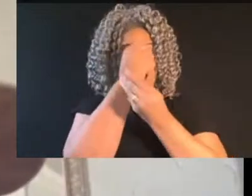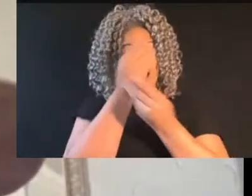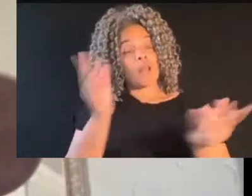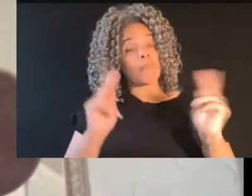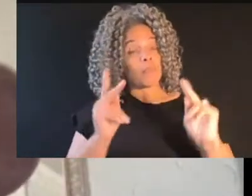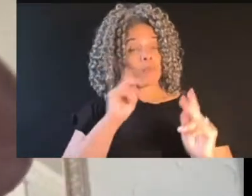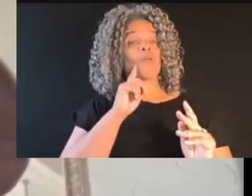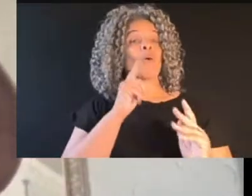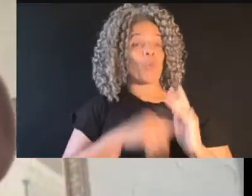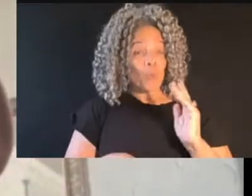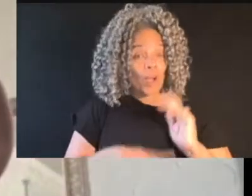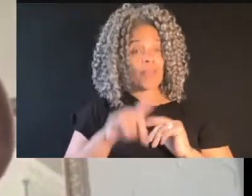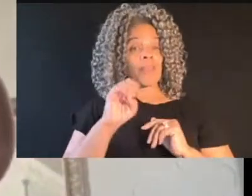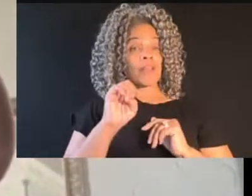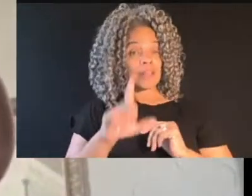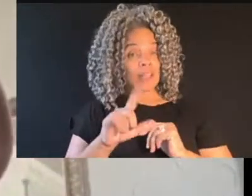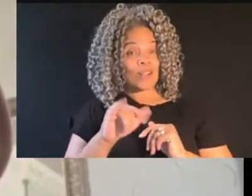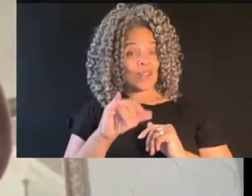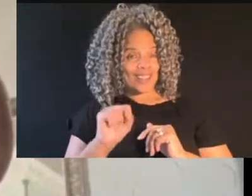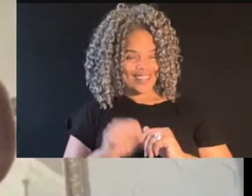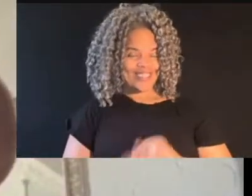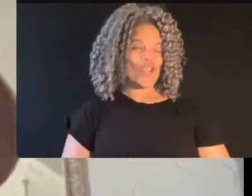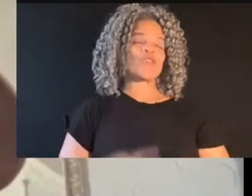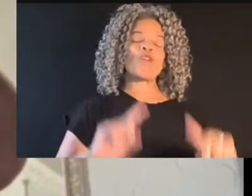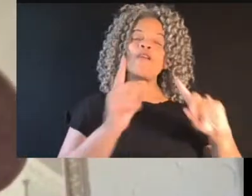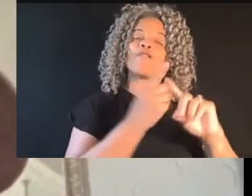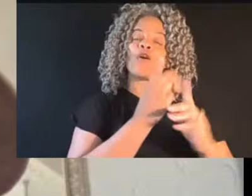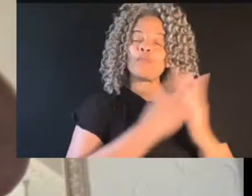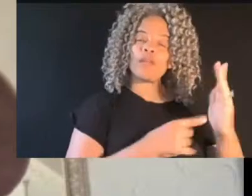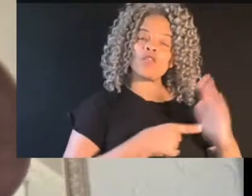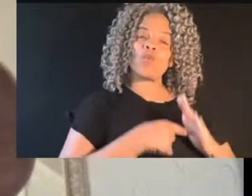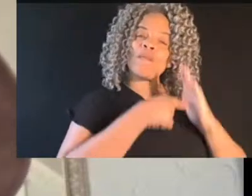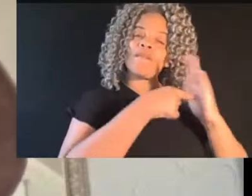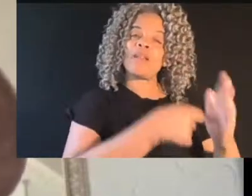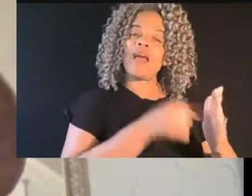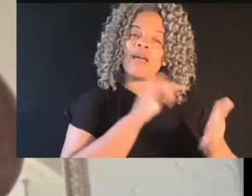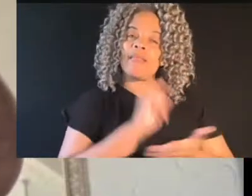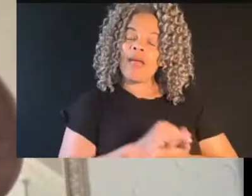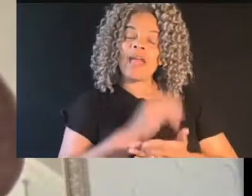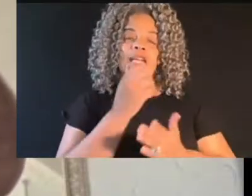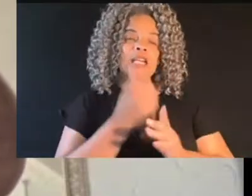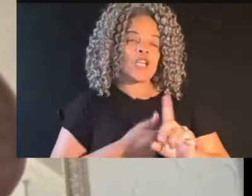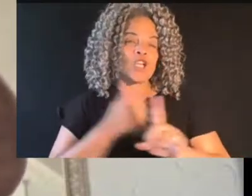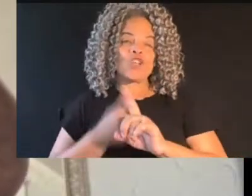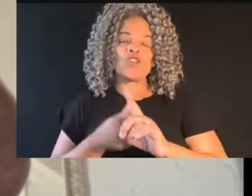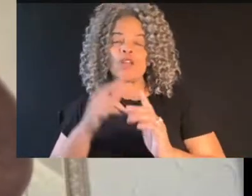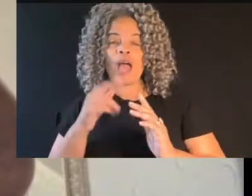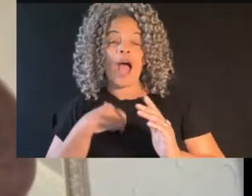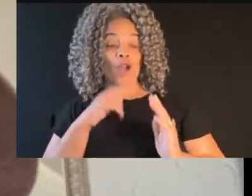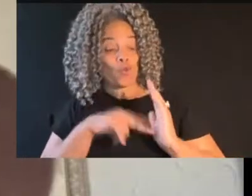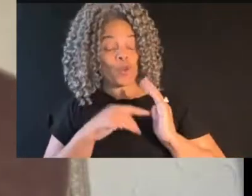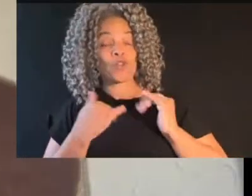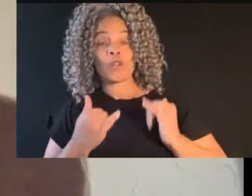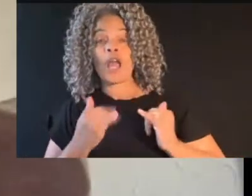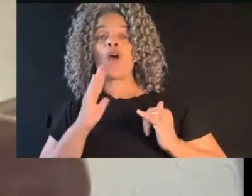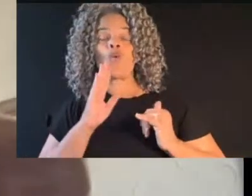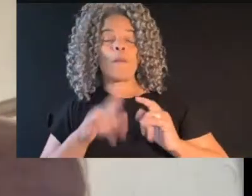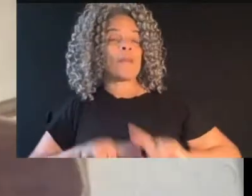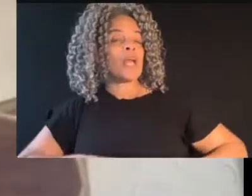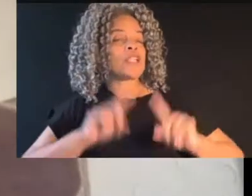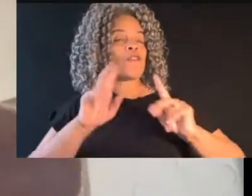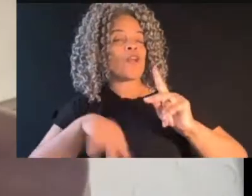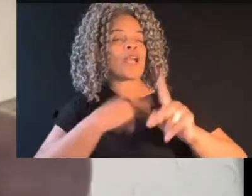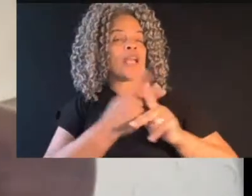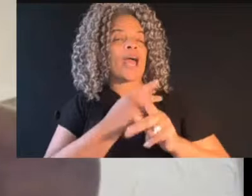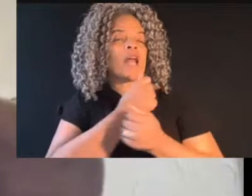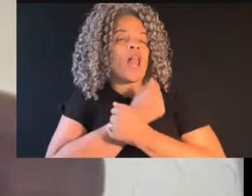was. And so this first piece reflects that. Each of the pieces I read today will be a different kind of love letter